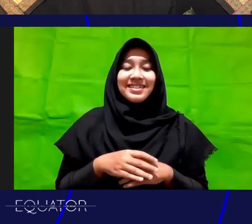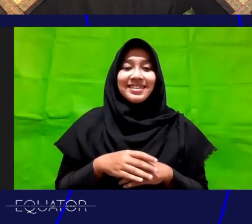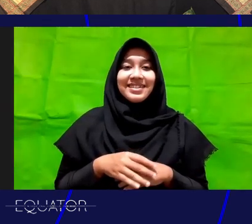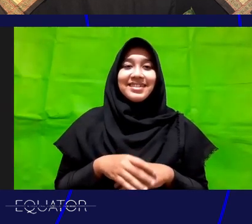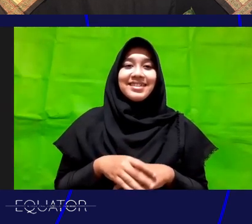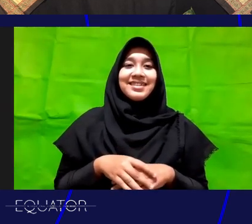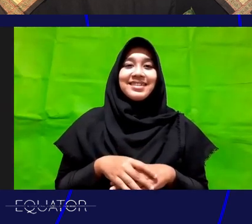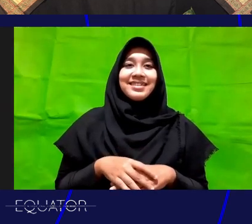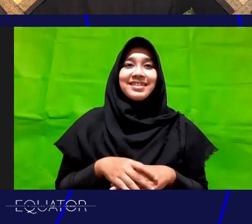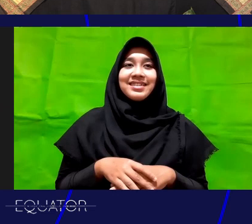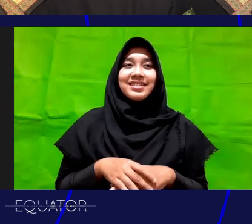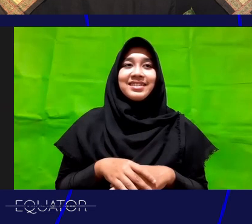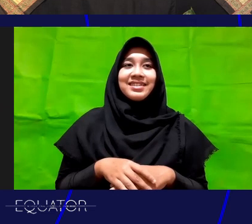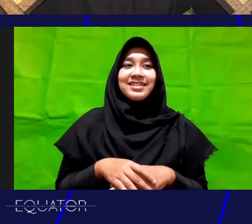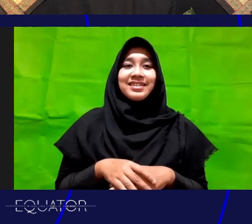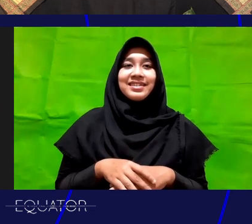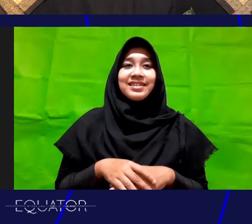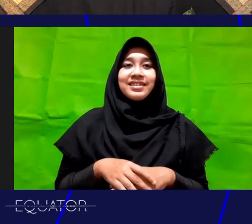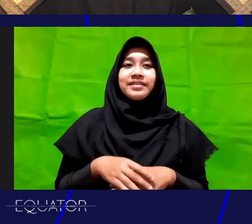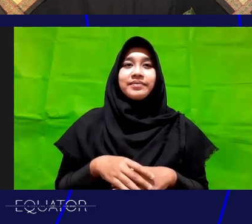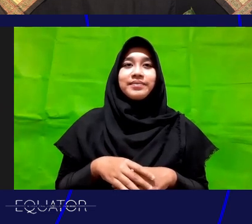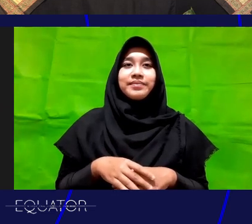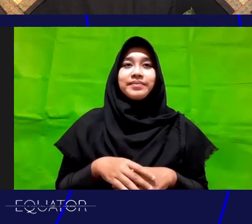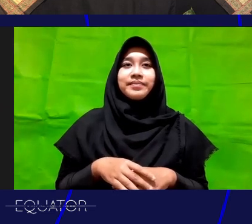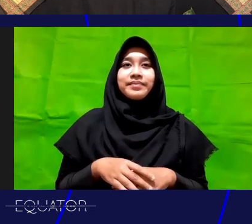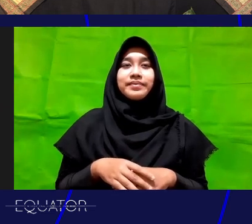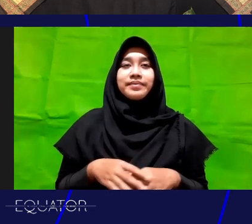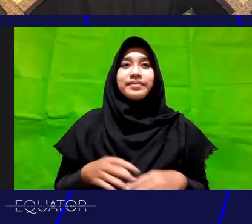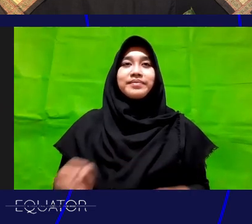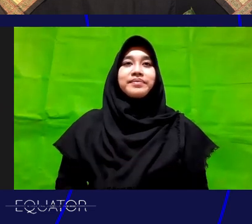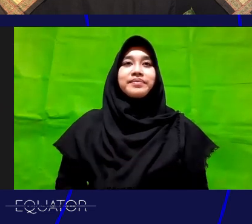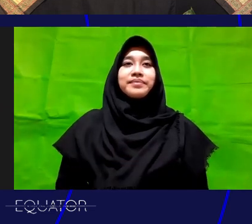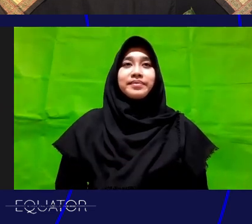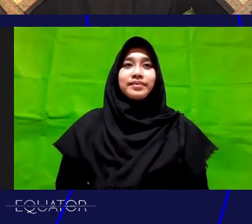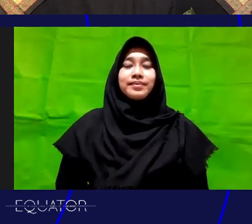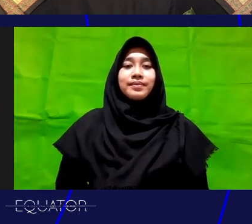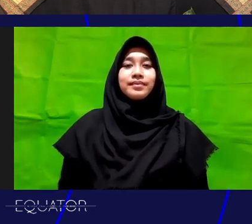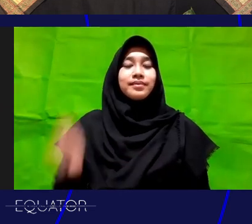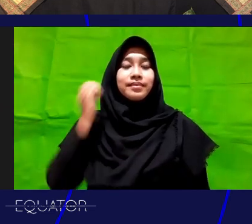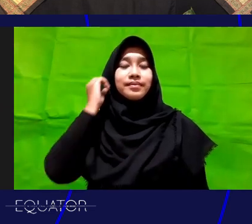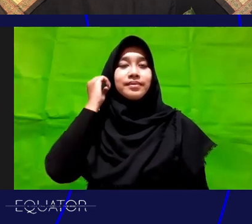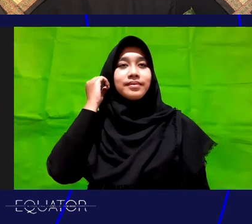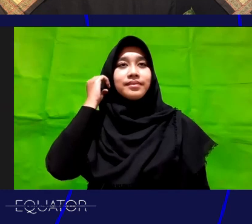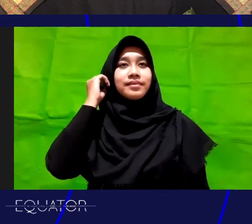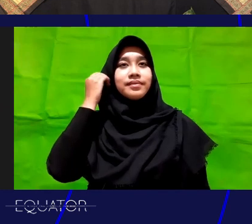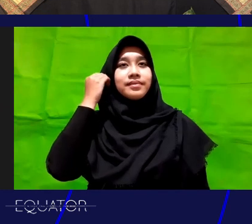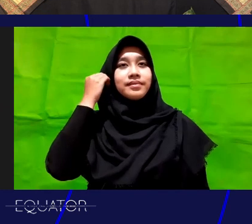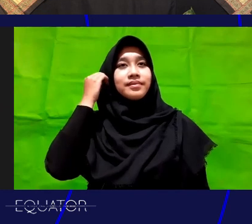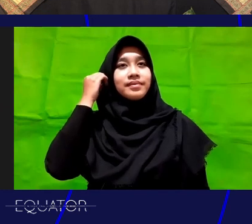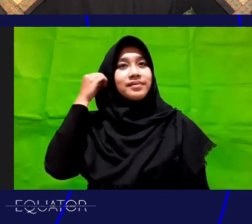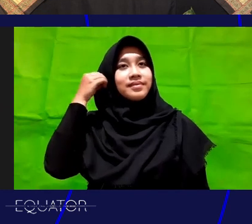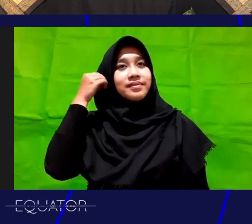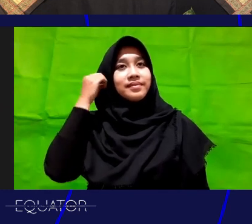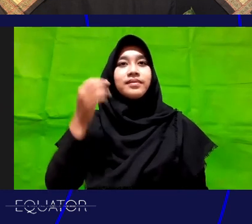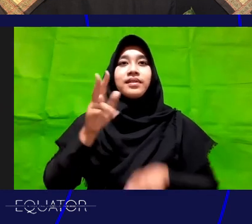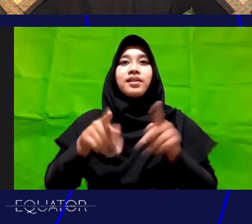and then Adelina told me, sometimes I think it's more interesting if we look at the differences that we have between us. But overall, when we're talking